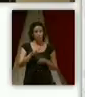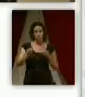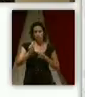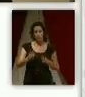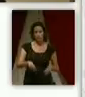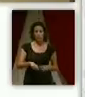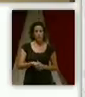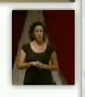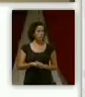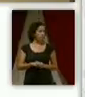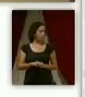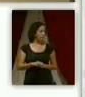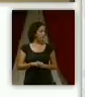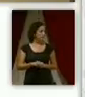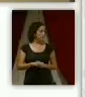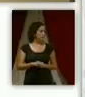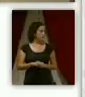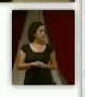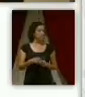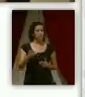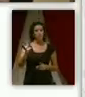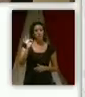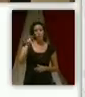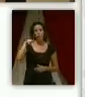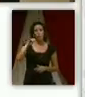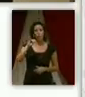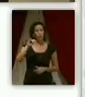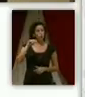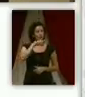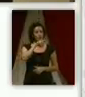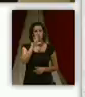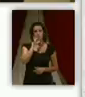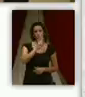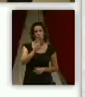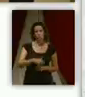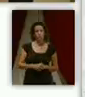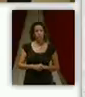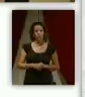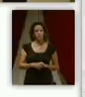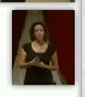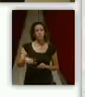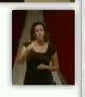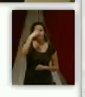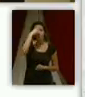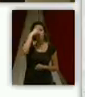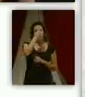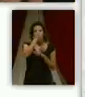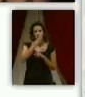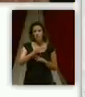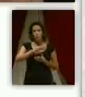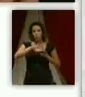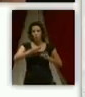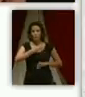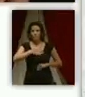with no problems whatsoever. But if you pick up a Sony, this might be horrible. They didn't take into account